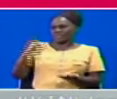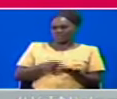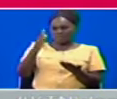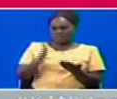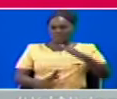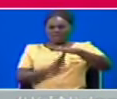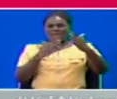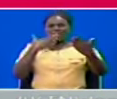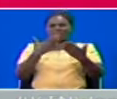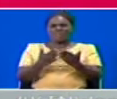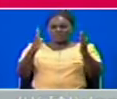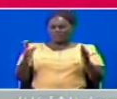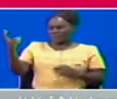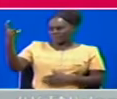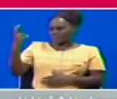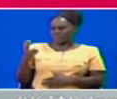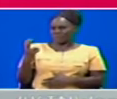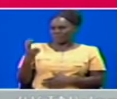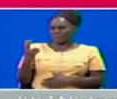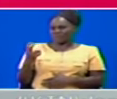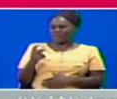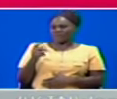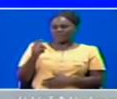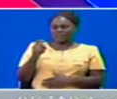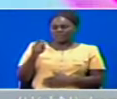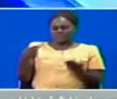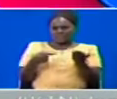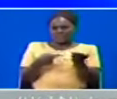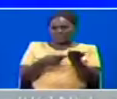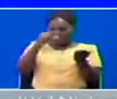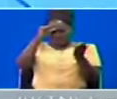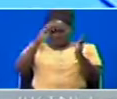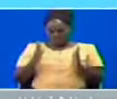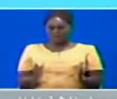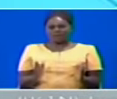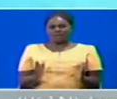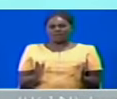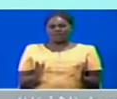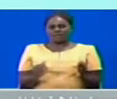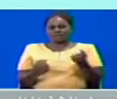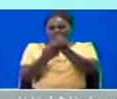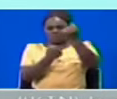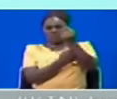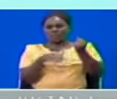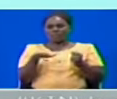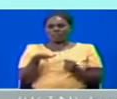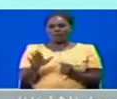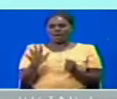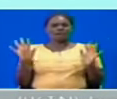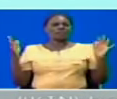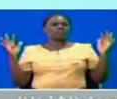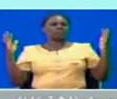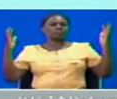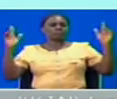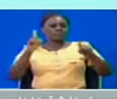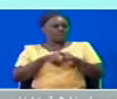and Prime, many thanks for staying with us. In Taita Taveta County, Governor John Mruttu and his supporters burst into celebrations